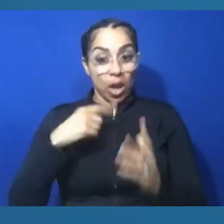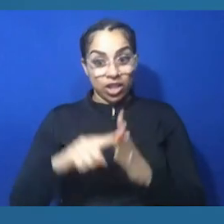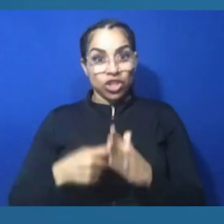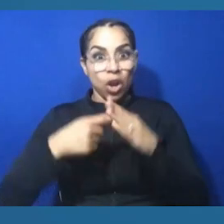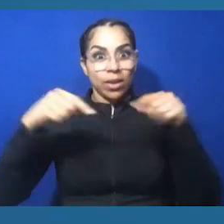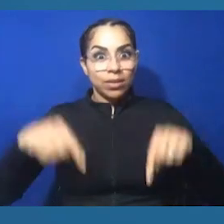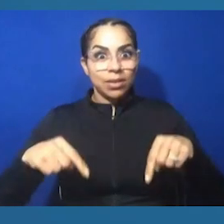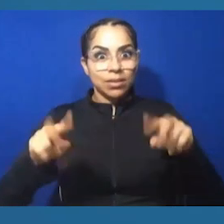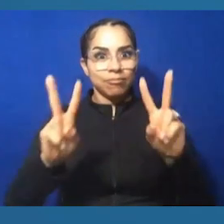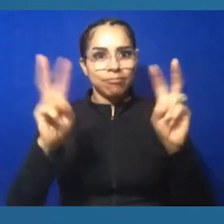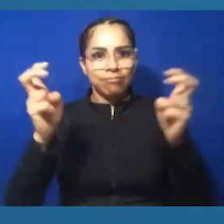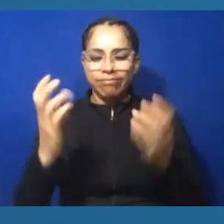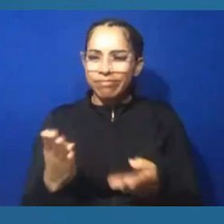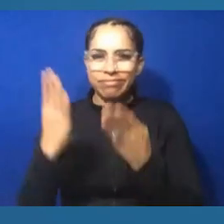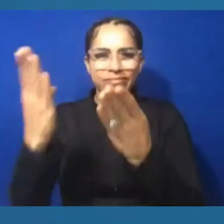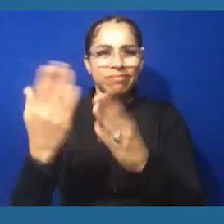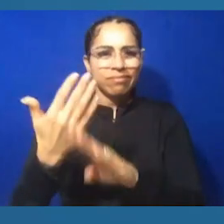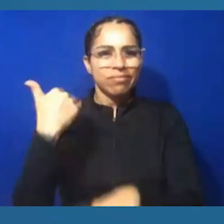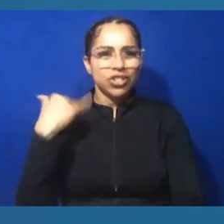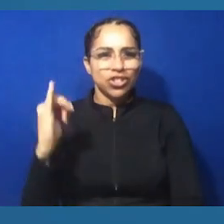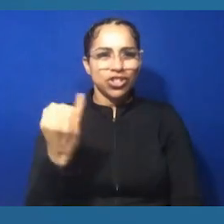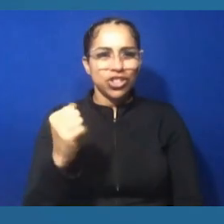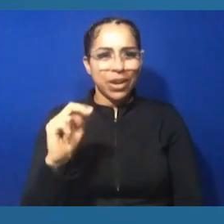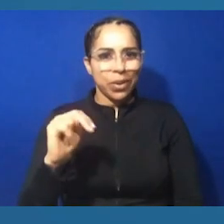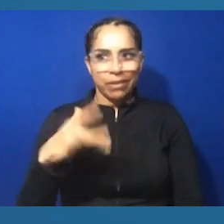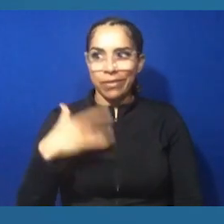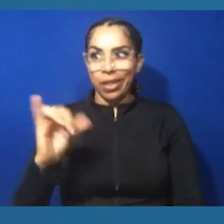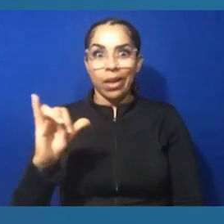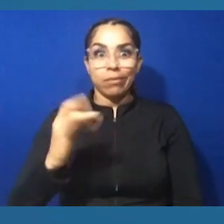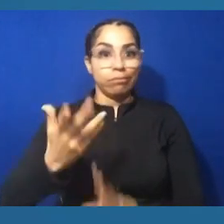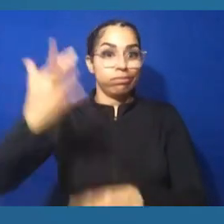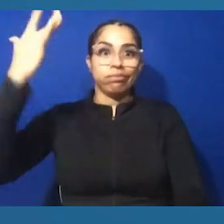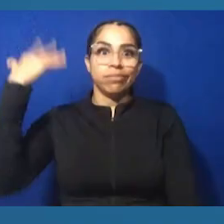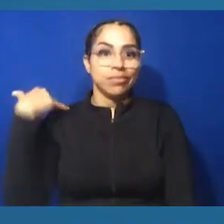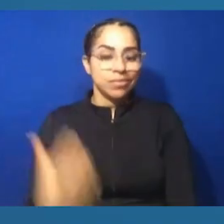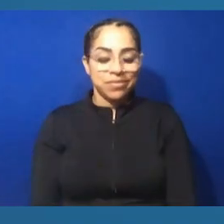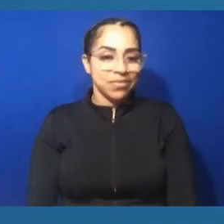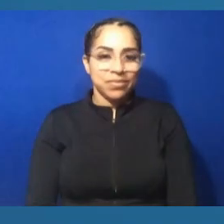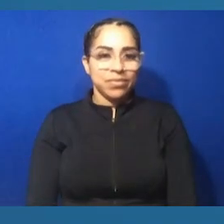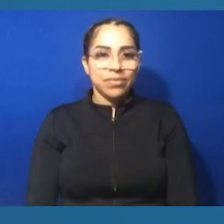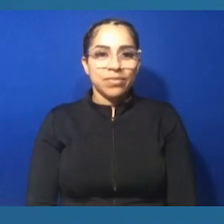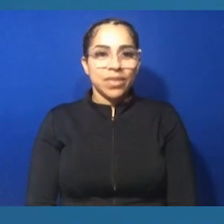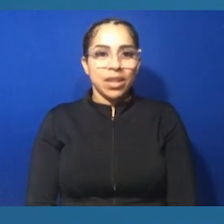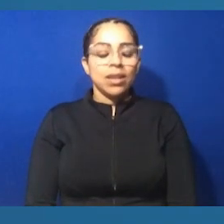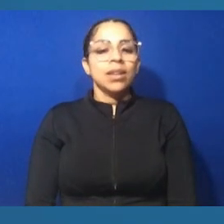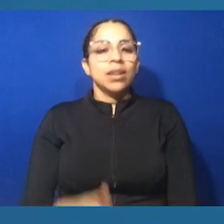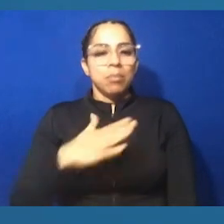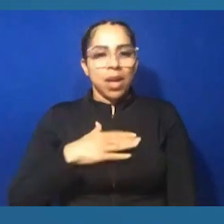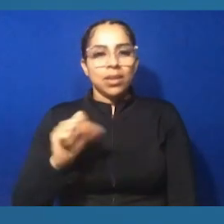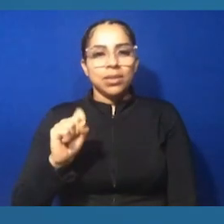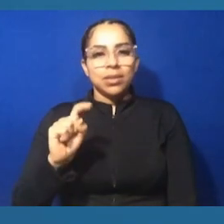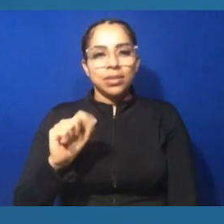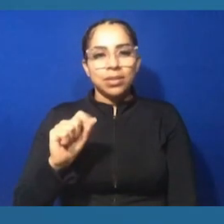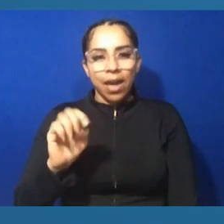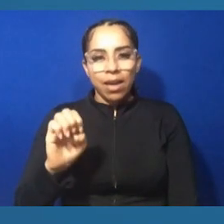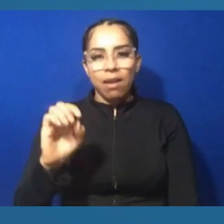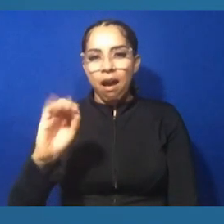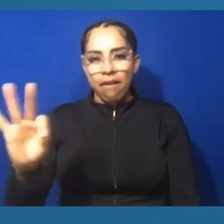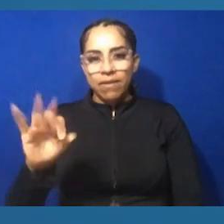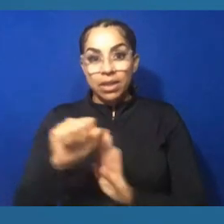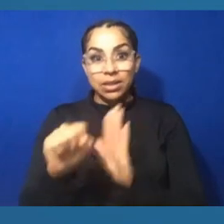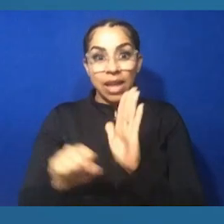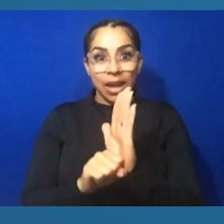January, seemed like an eternity ago, my State of the State, each of you have carried the message